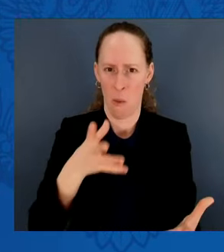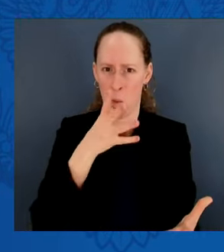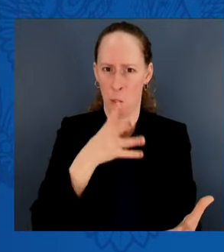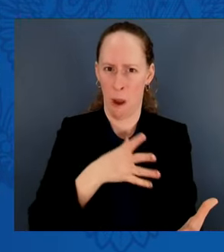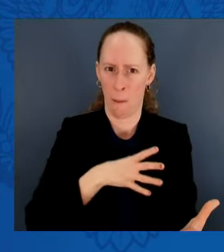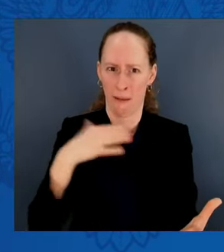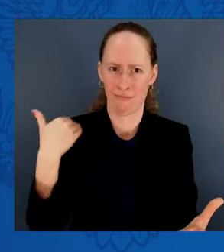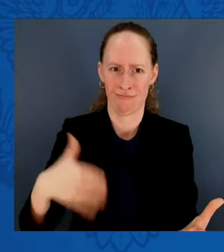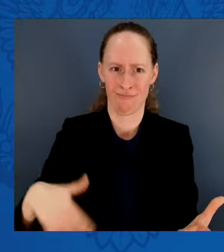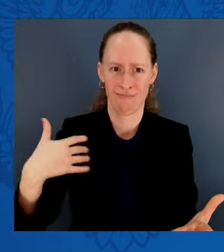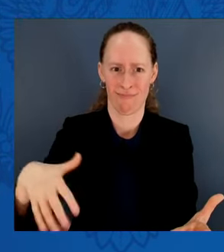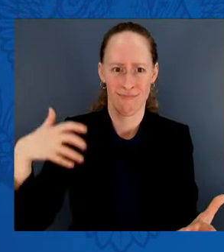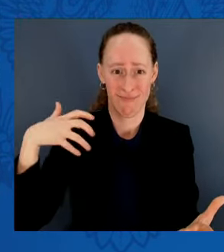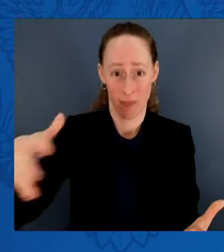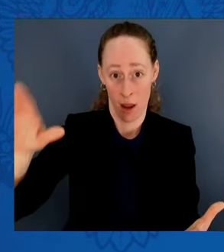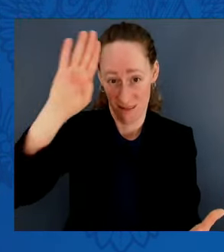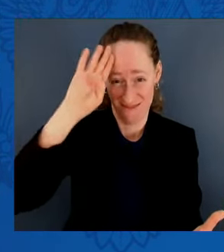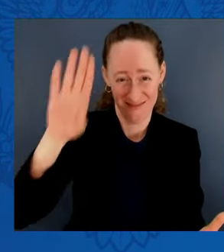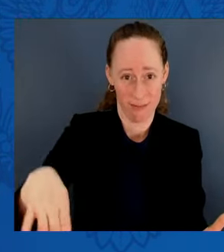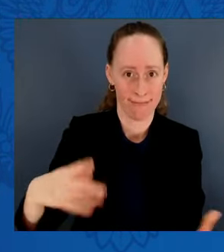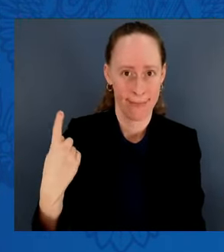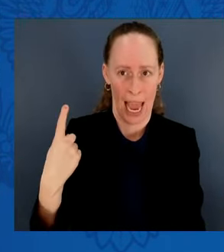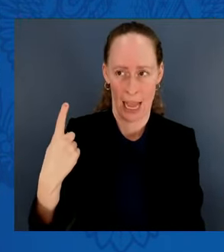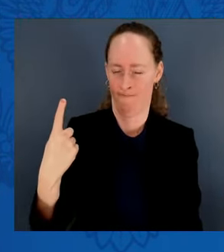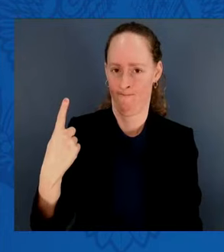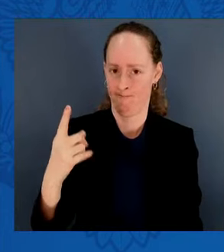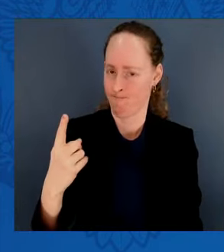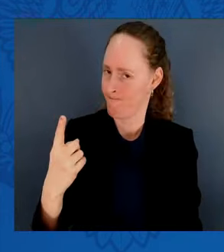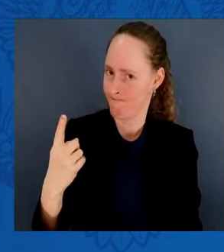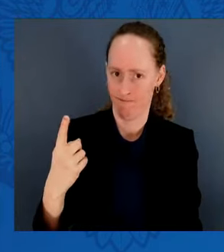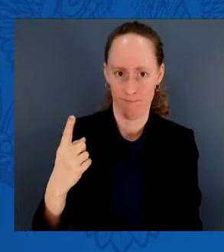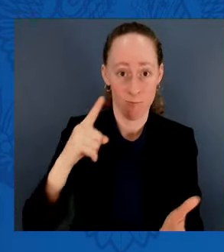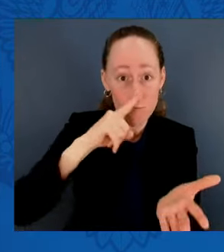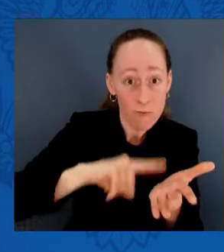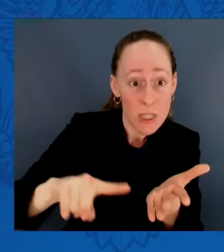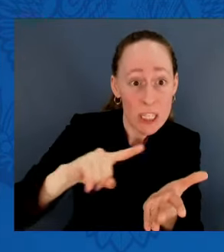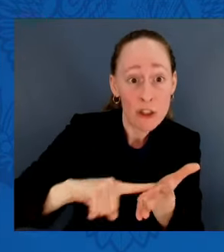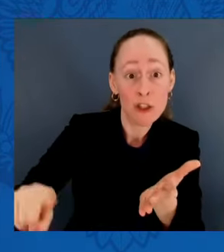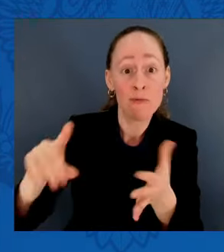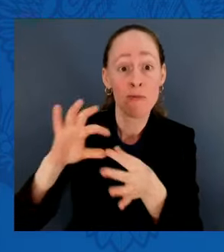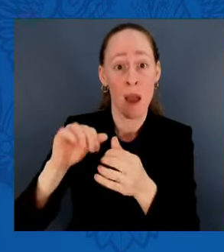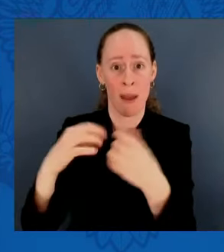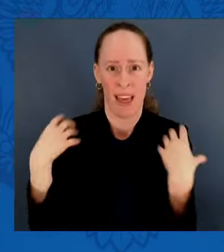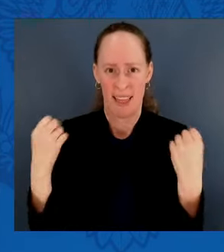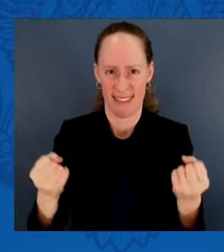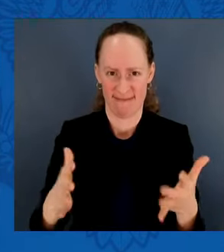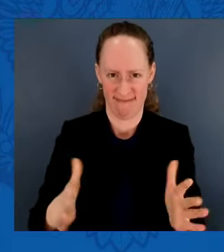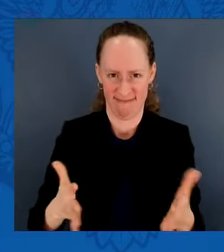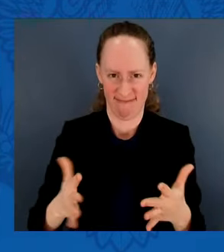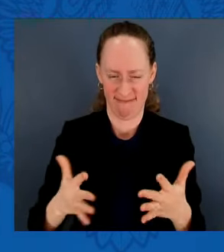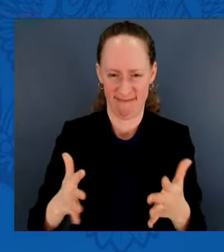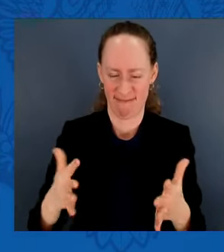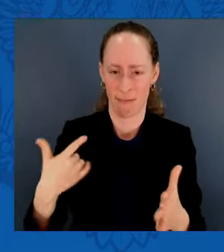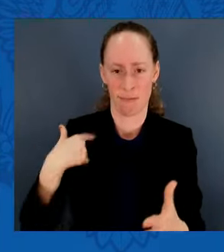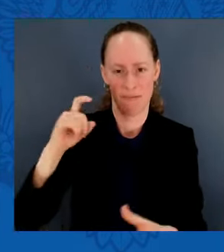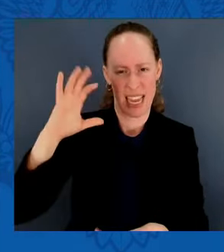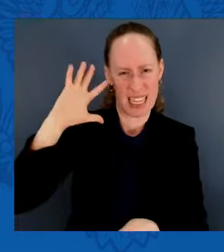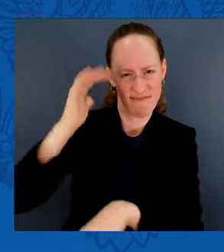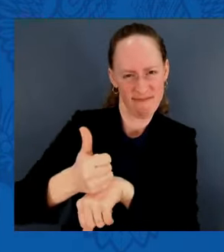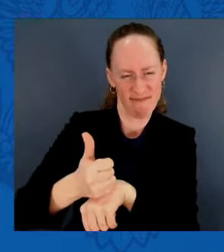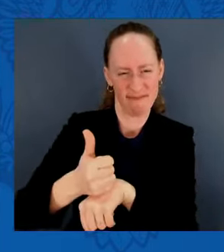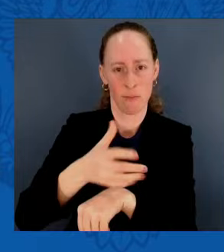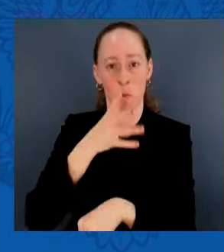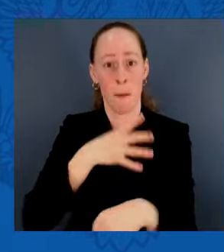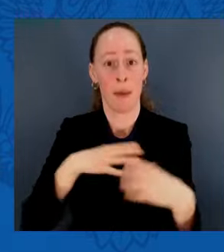That's why we're launching the first ever White House initiative on women's health research, led by Jill, doing an incredible job as First